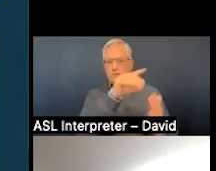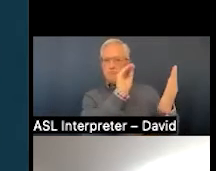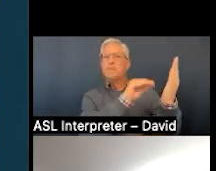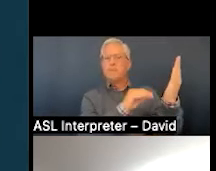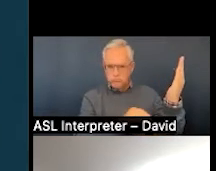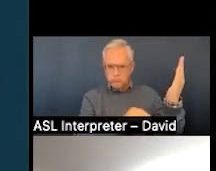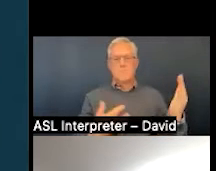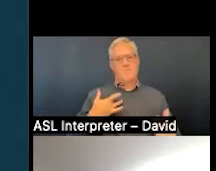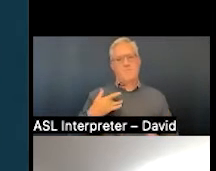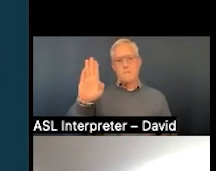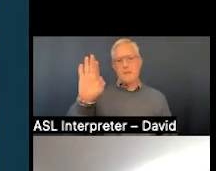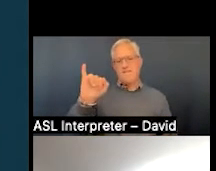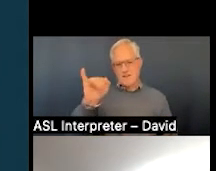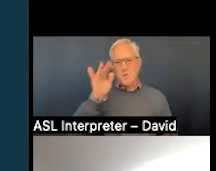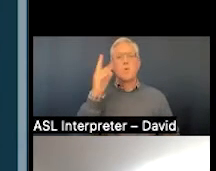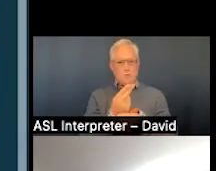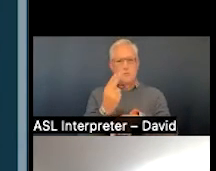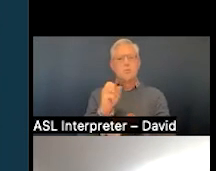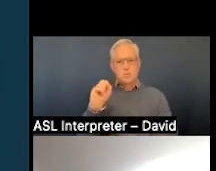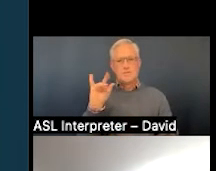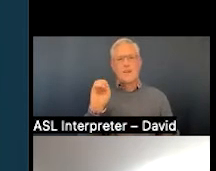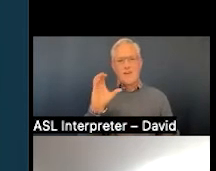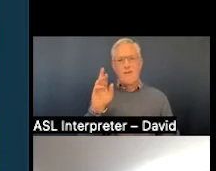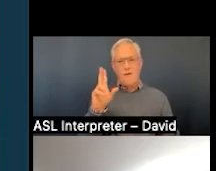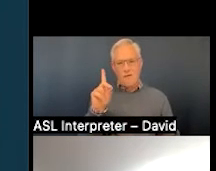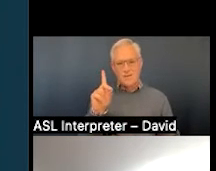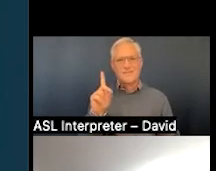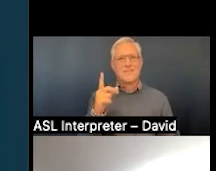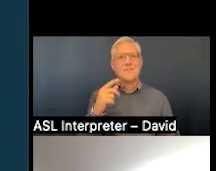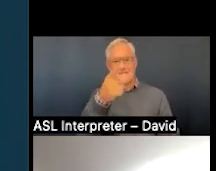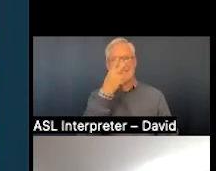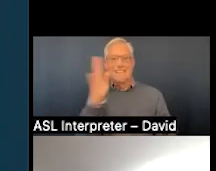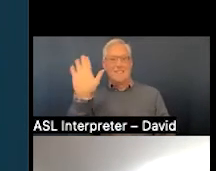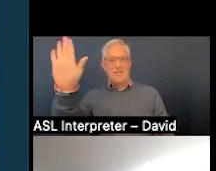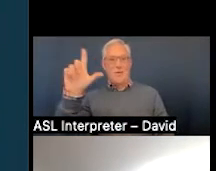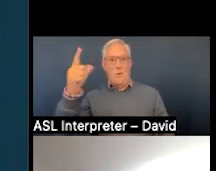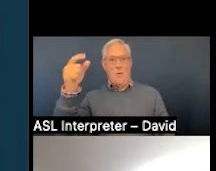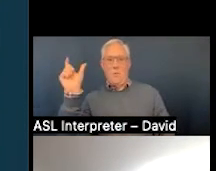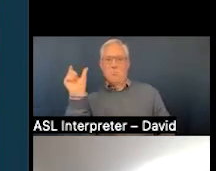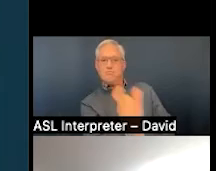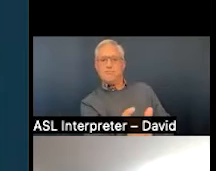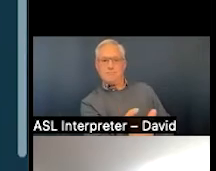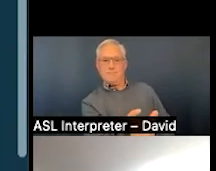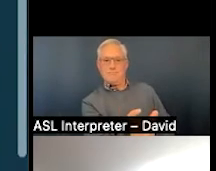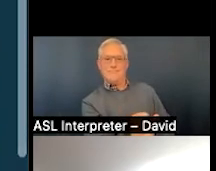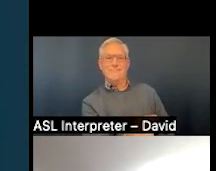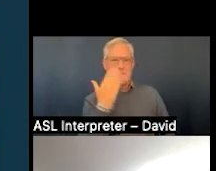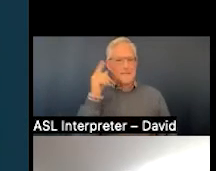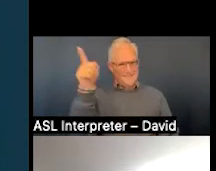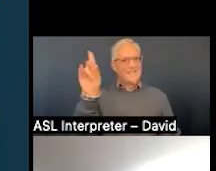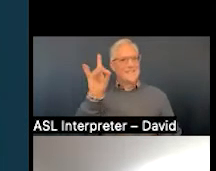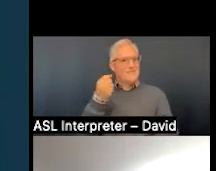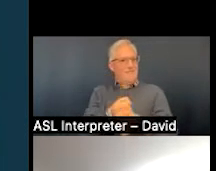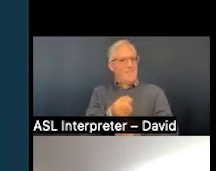use Sidecard, given that the BFI have some stake in it. You can see their logo at the bottom there because they part funded it. That